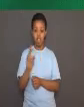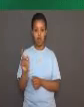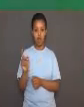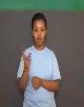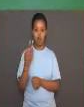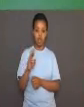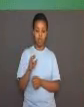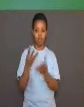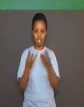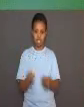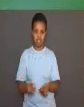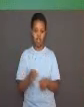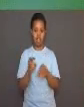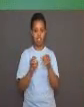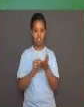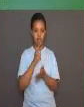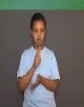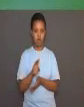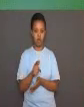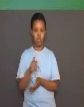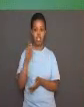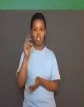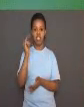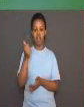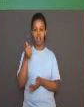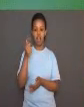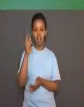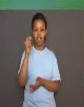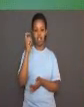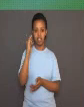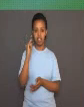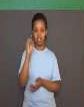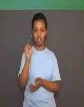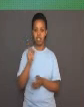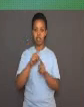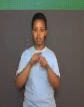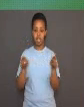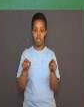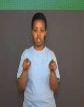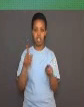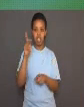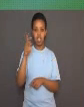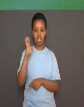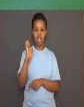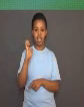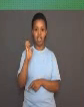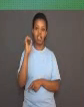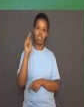moving. Unlike taxis, kinesis is not measured by